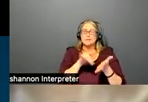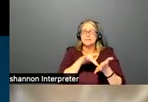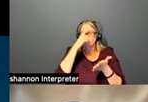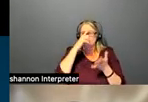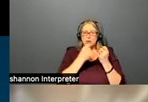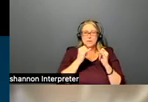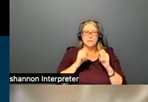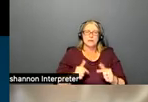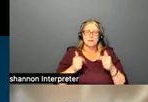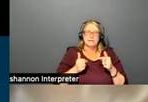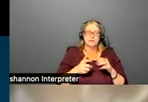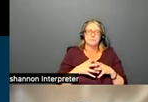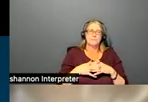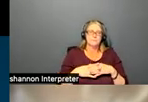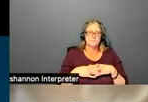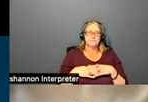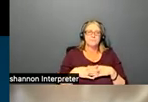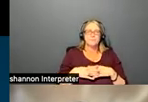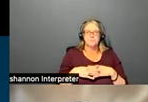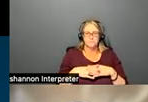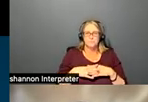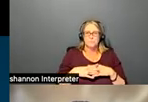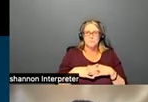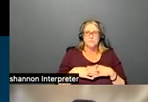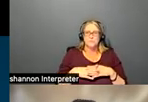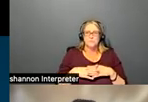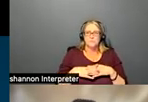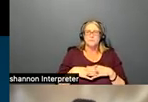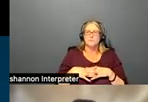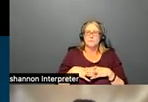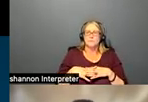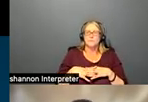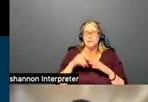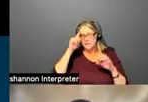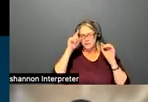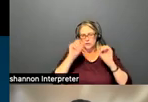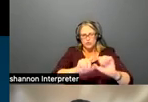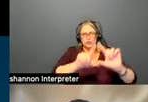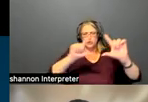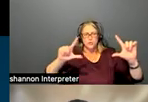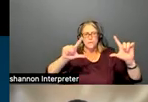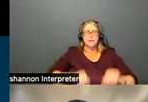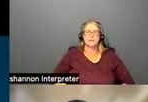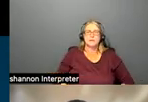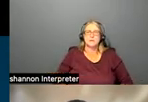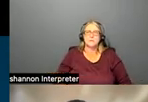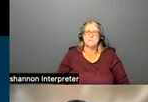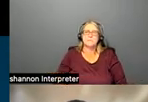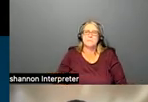you can see here. Can you zoom in just a little bit, Leah, so that we can see the numbers